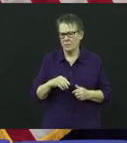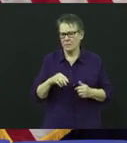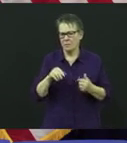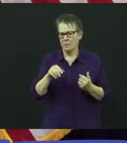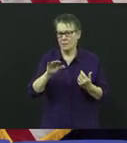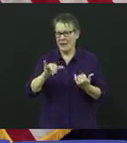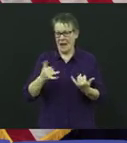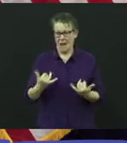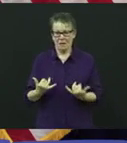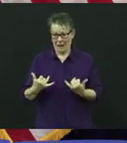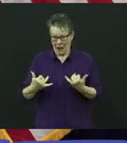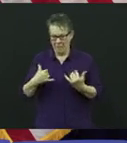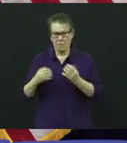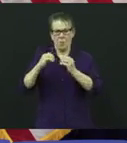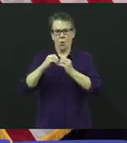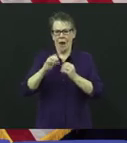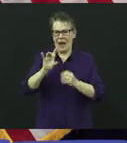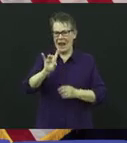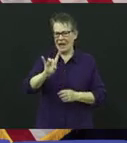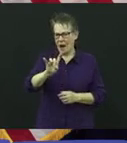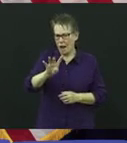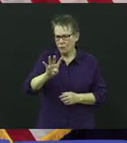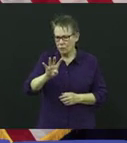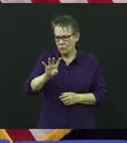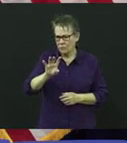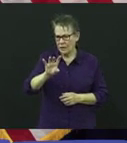positive, bringing the statewide total to